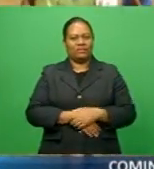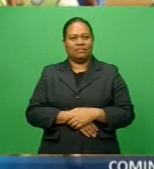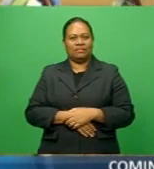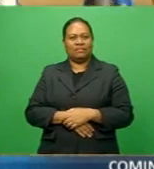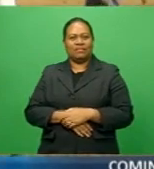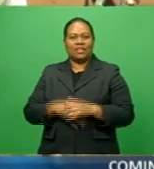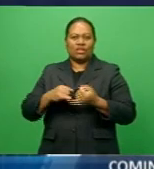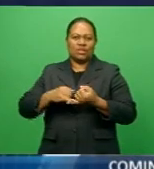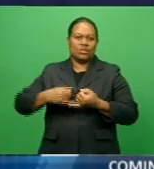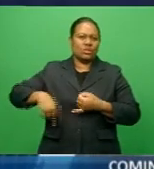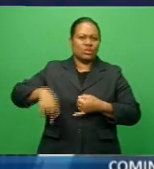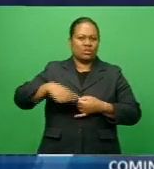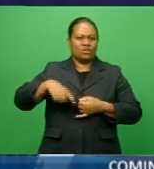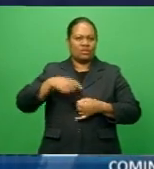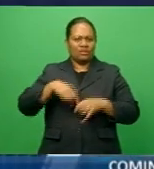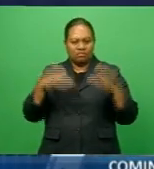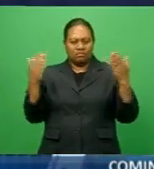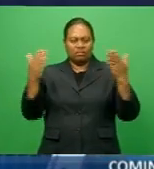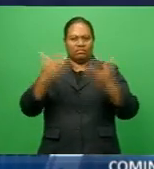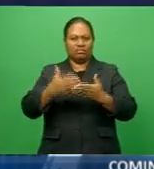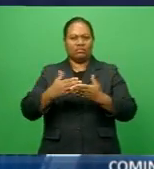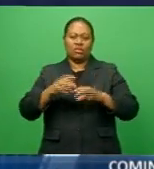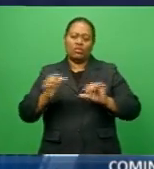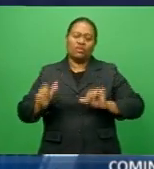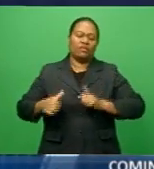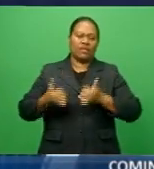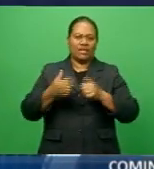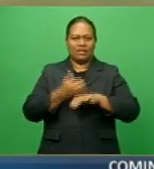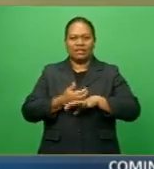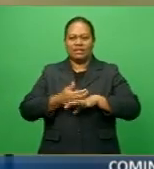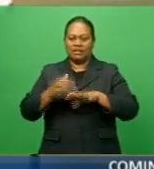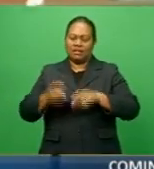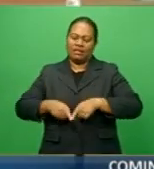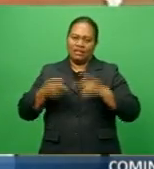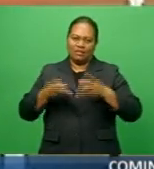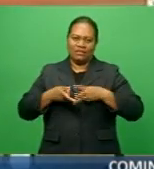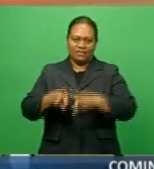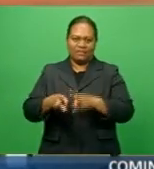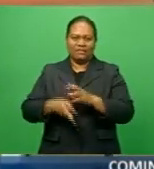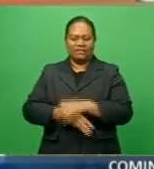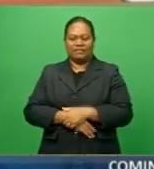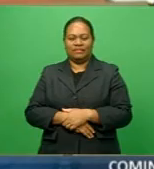And Suva football aims to end season in style. There's some more coming up.